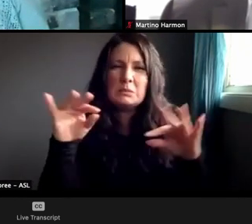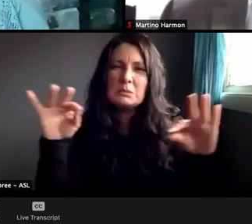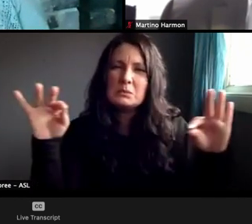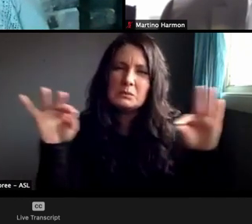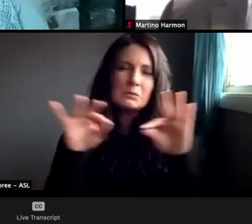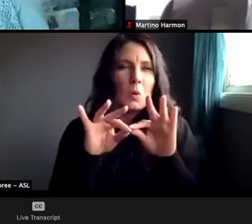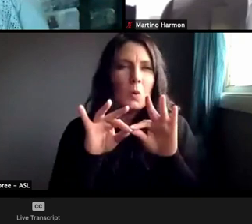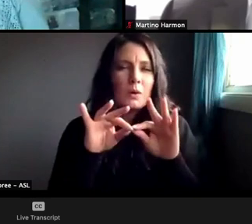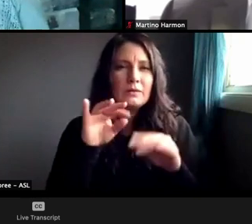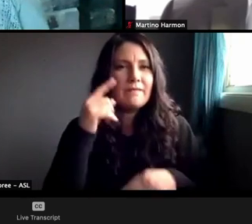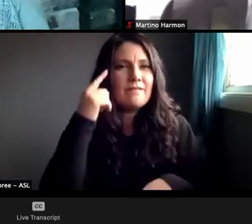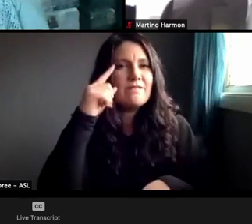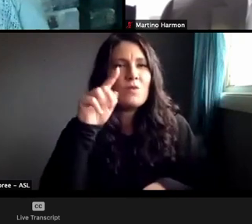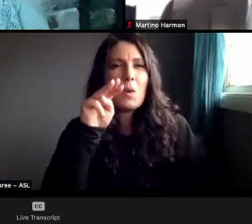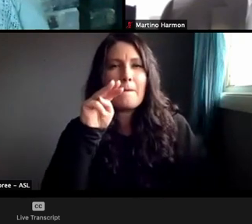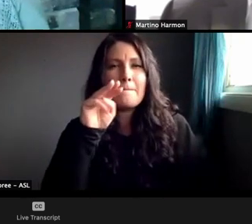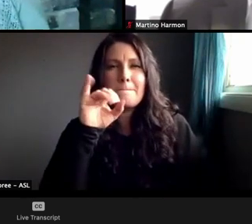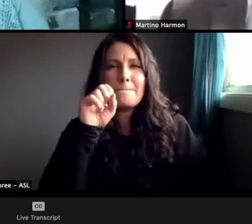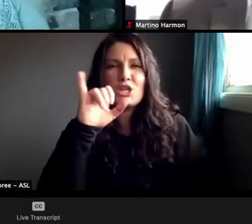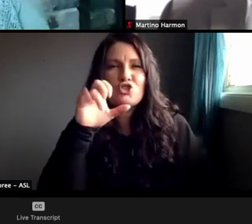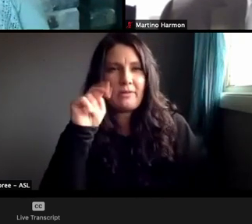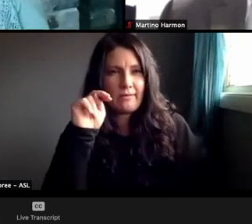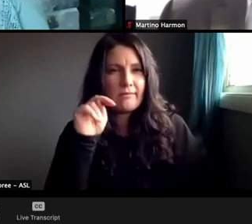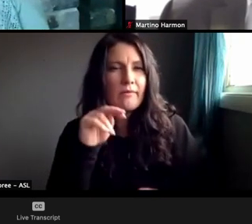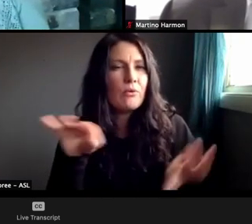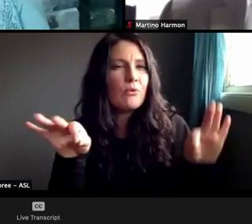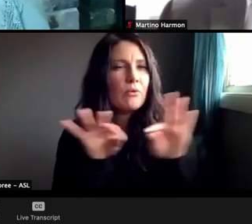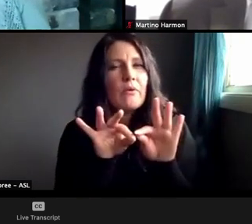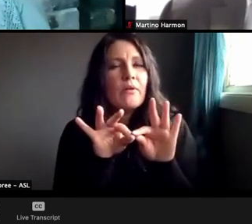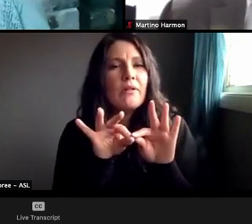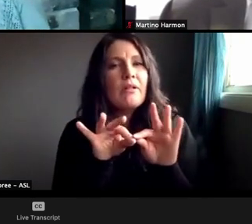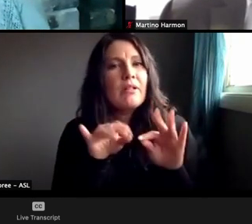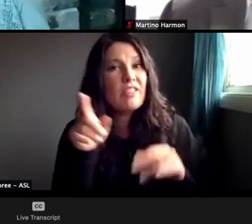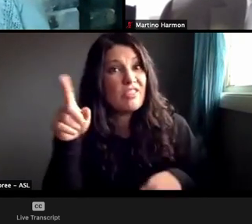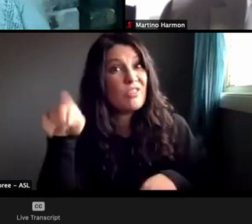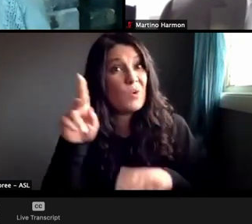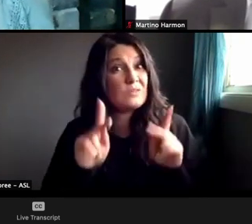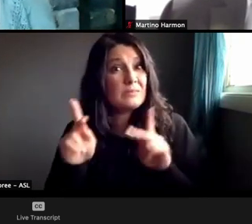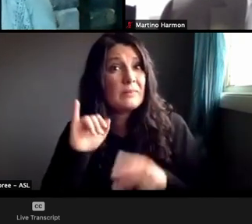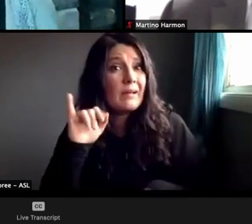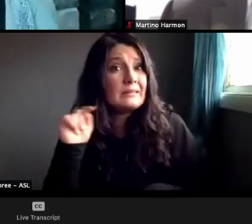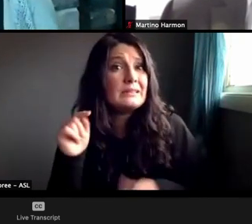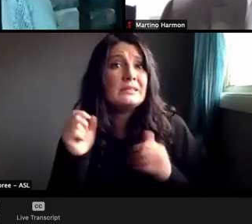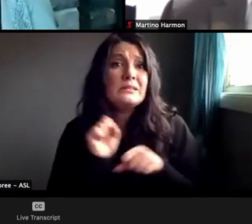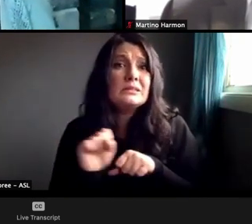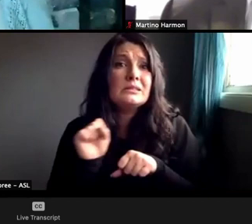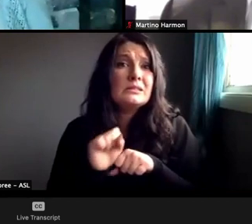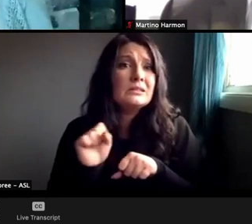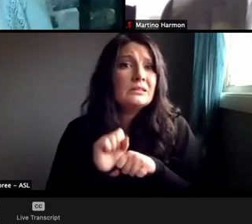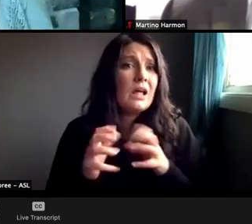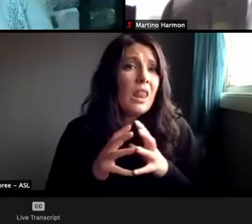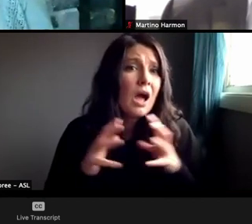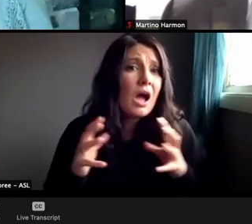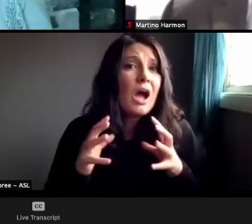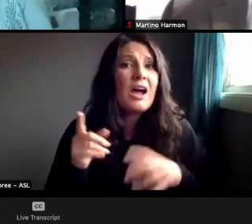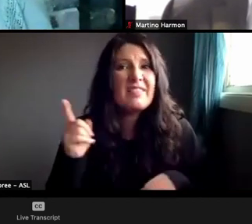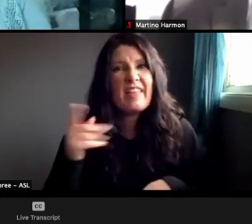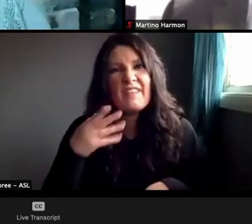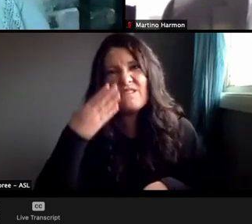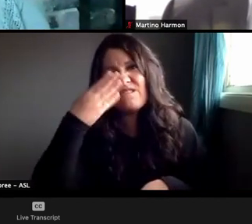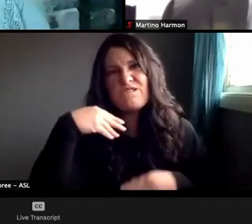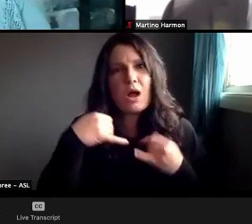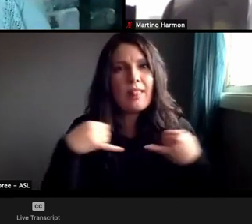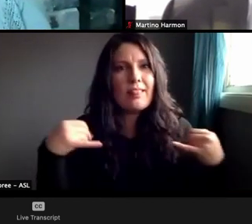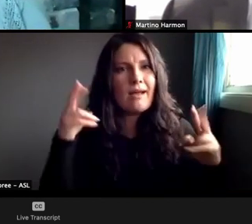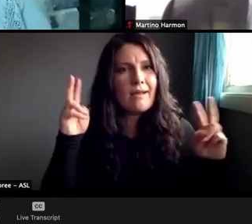critical than ever. And those folks have been working hard, and many of them, in effect, are frontline workers who have to come in to deal with various